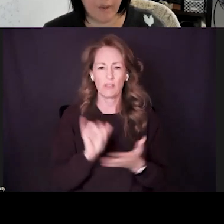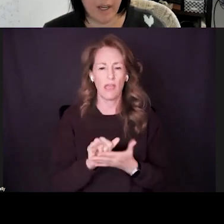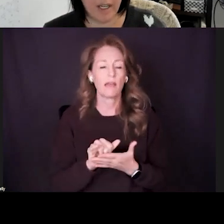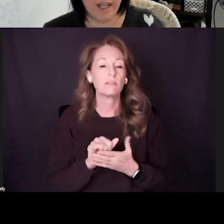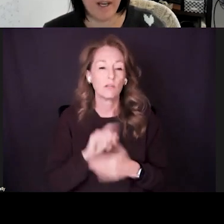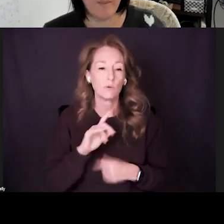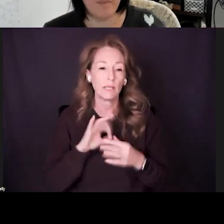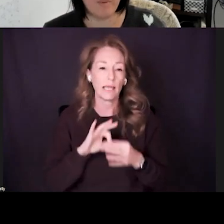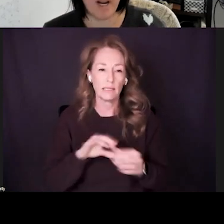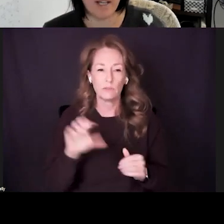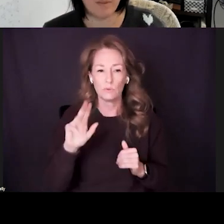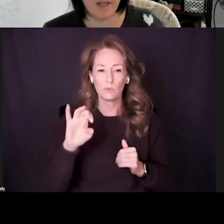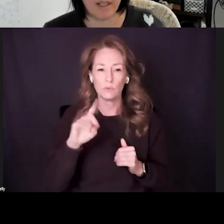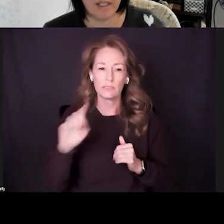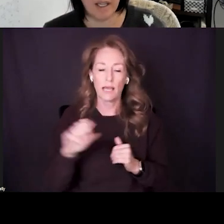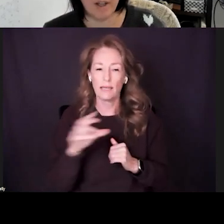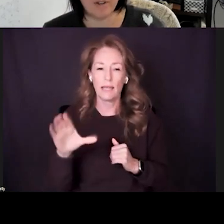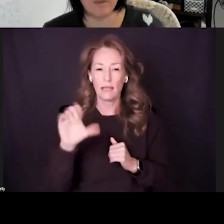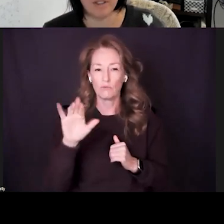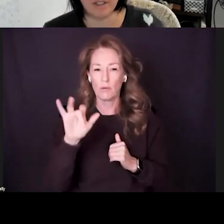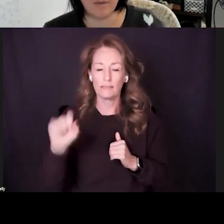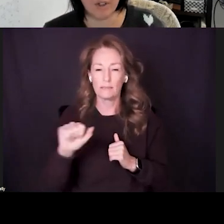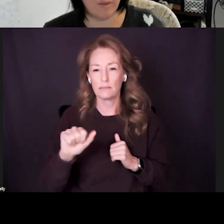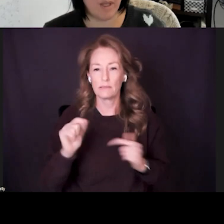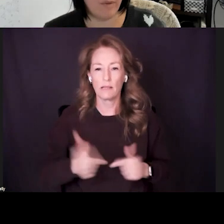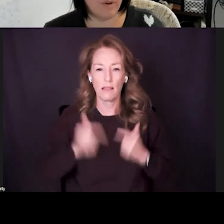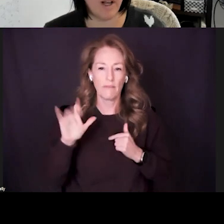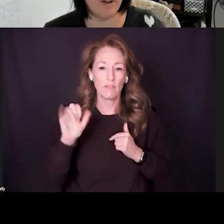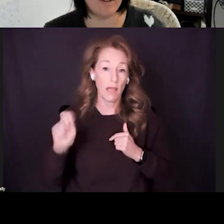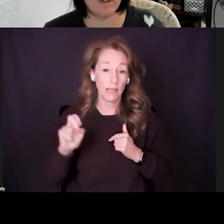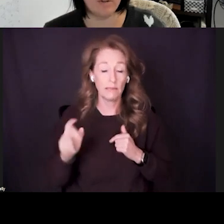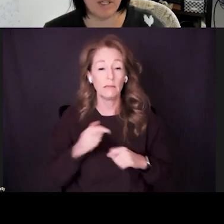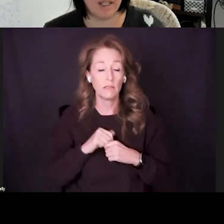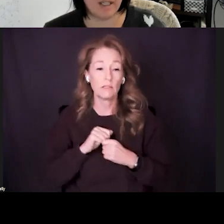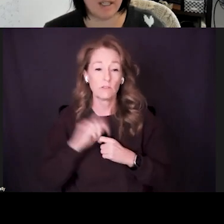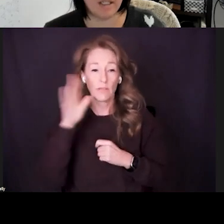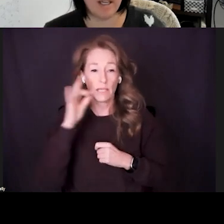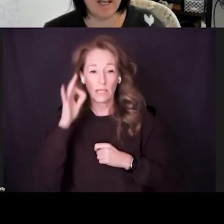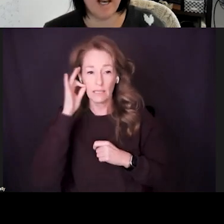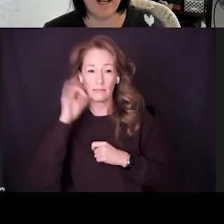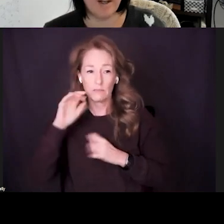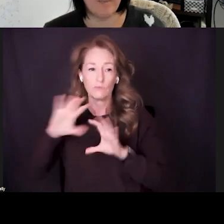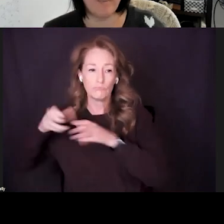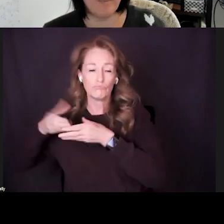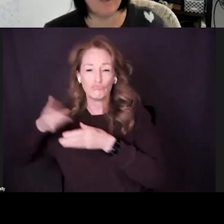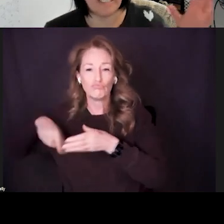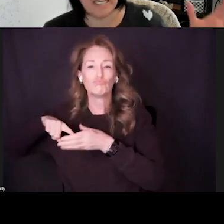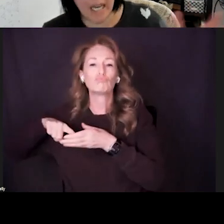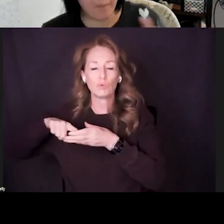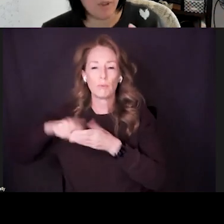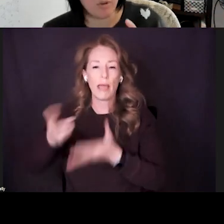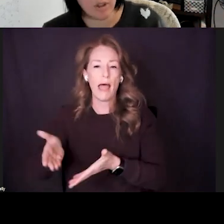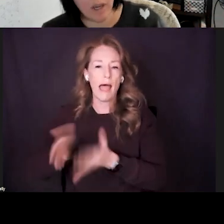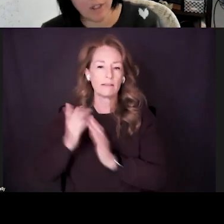Crisis Lifeline. We were asked by the Indian Health Services Division of Behavioral Health to create these